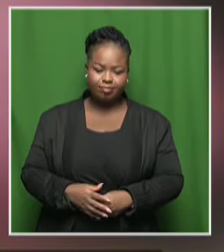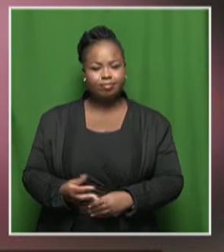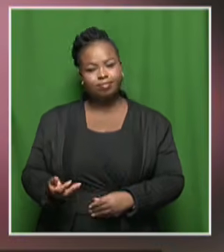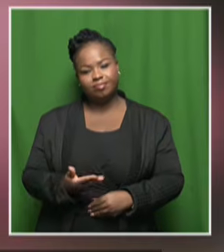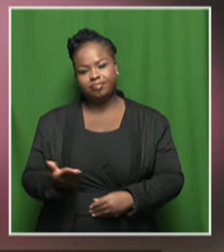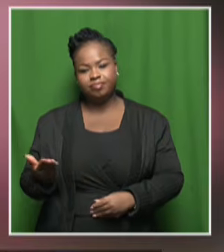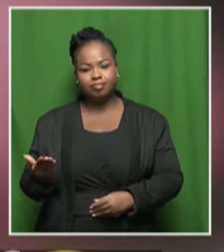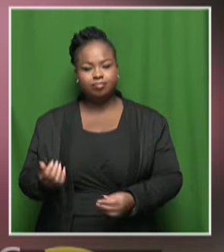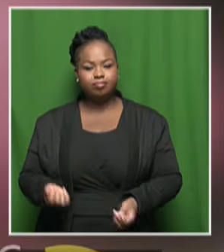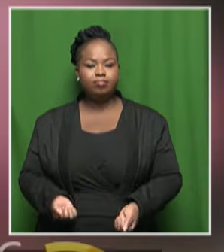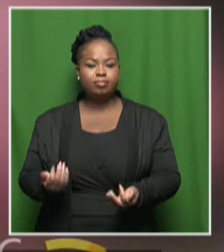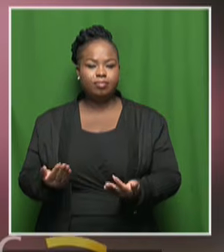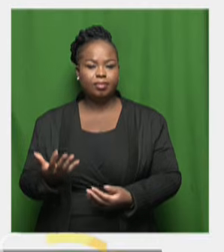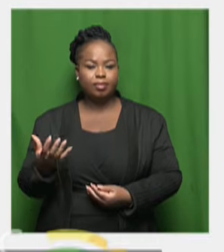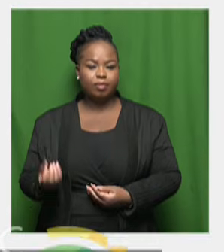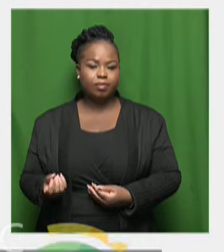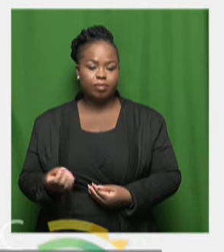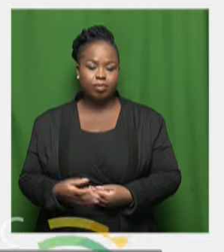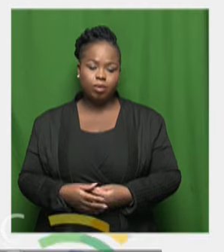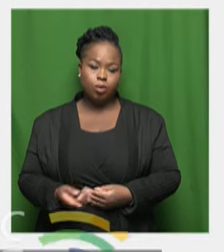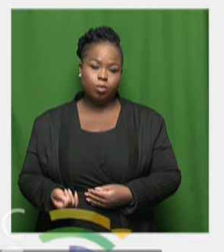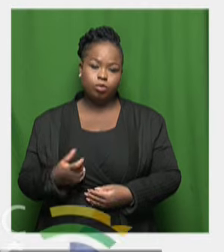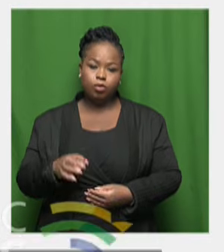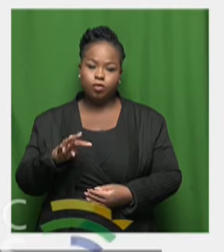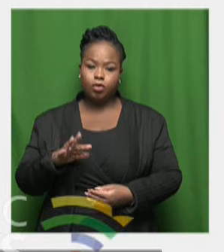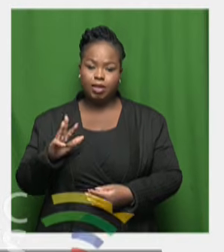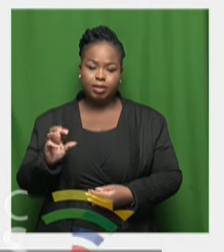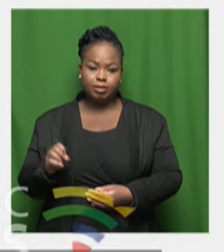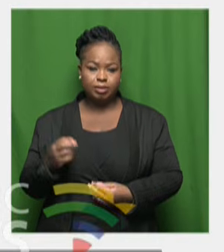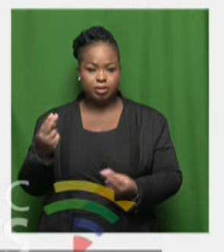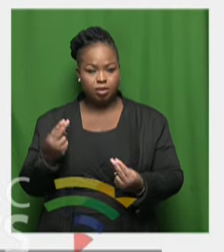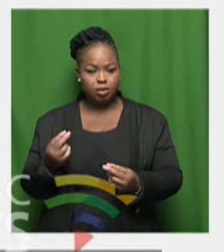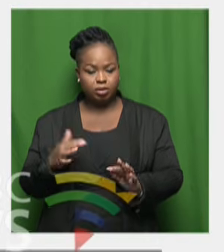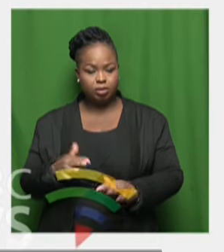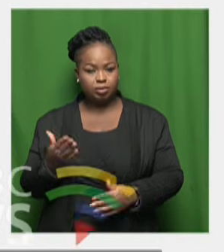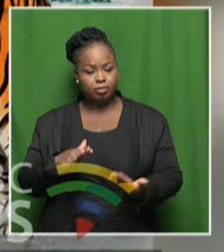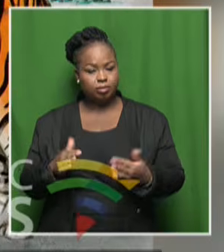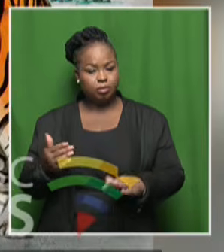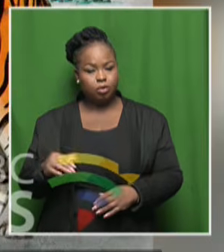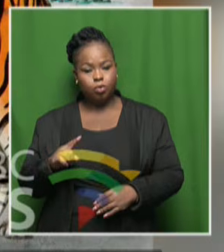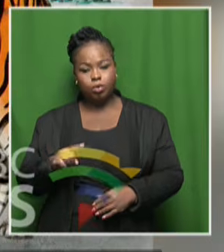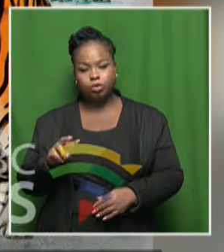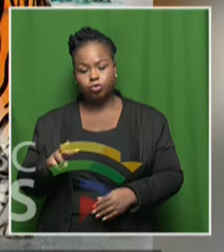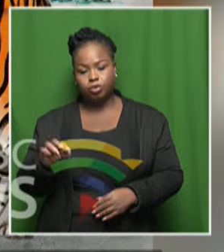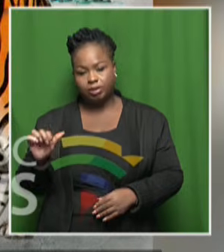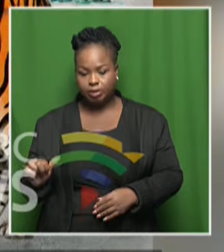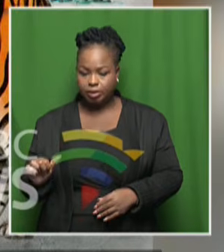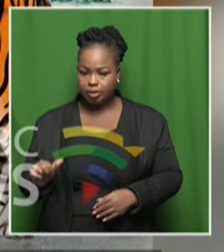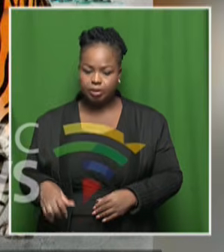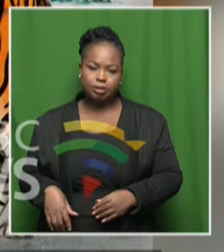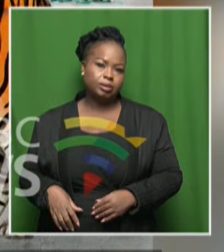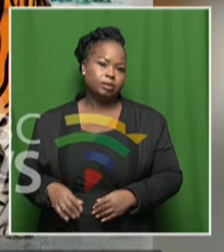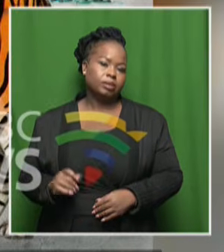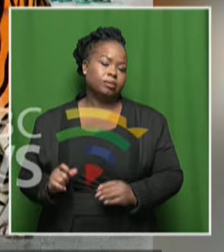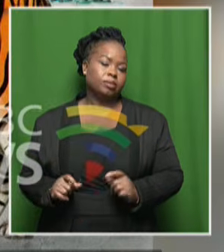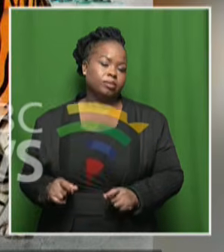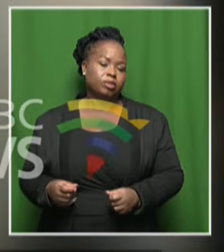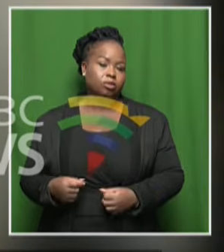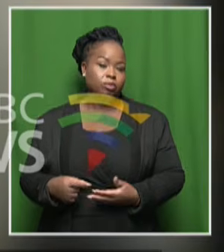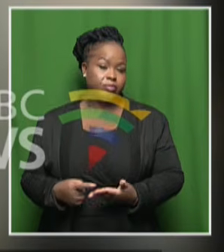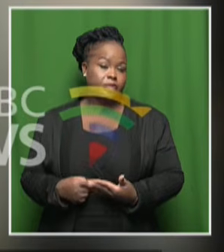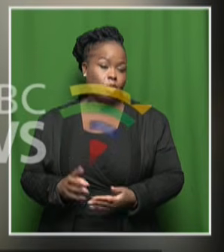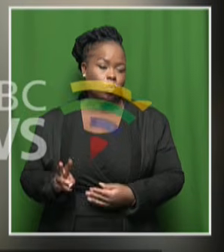all that's on offer there. We saw about 490 artists exhibiting, 126 exhibitors, and it is